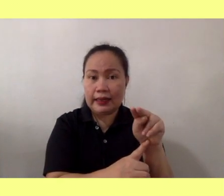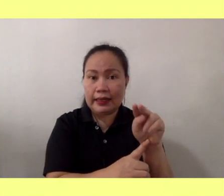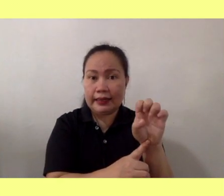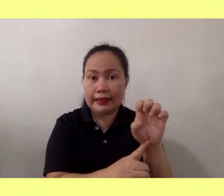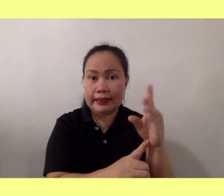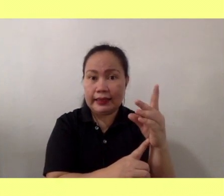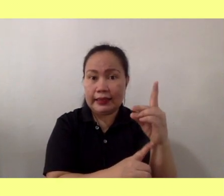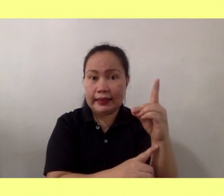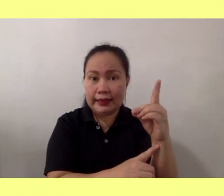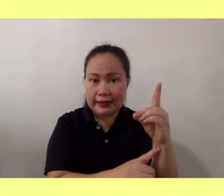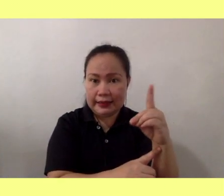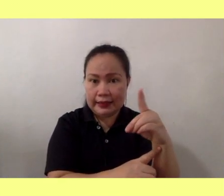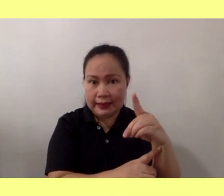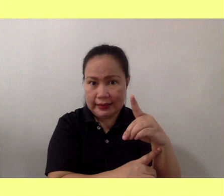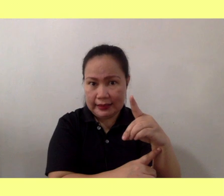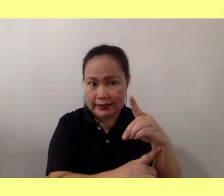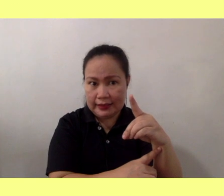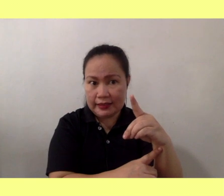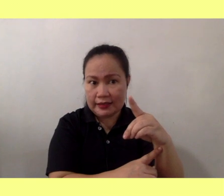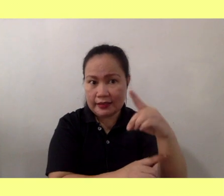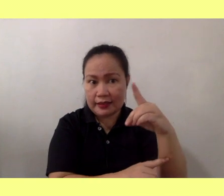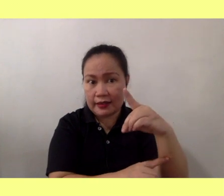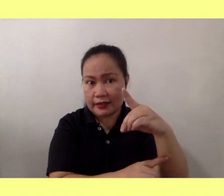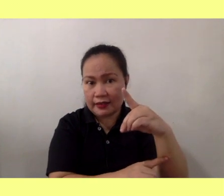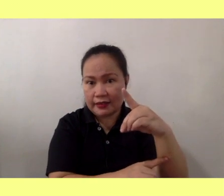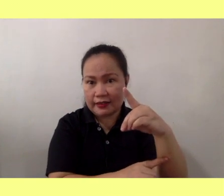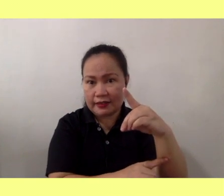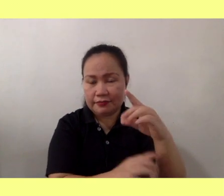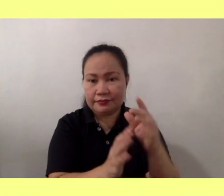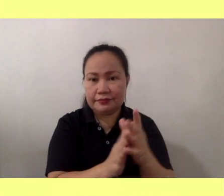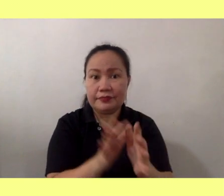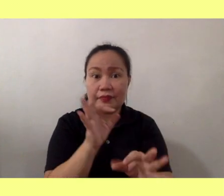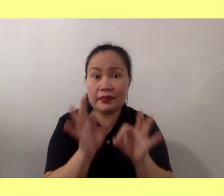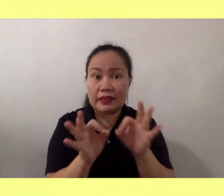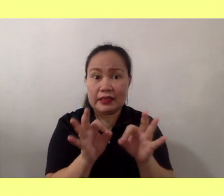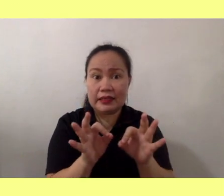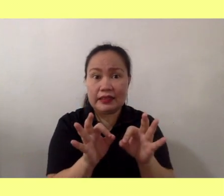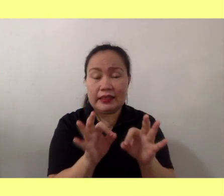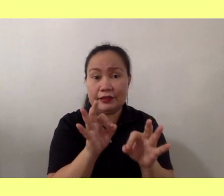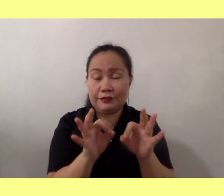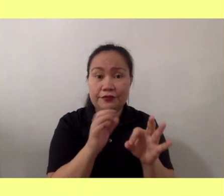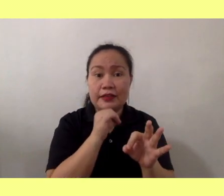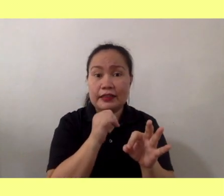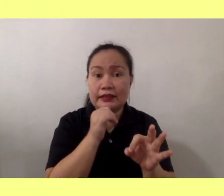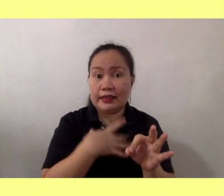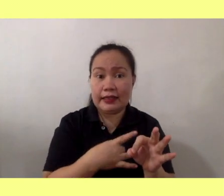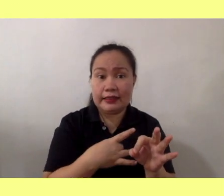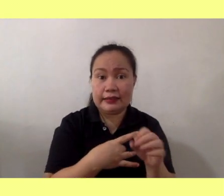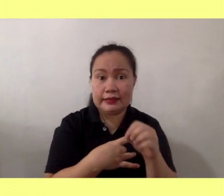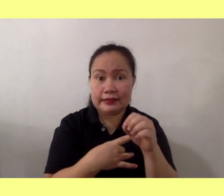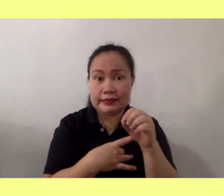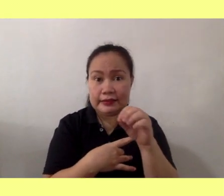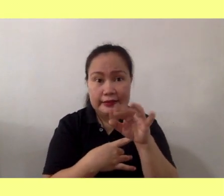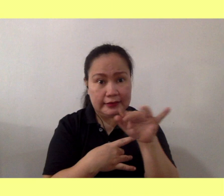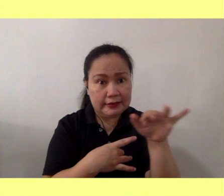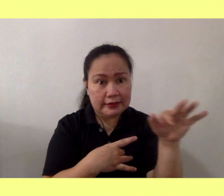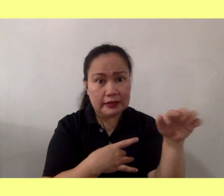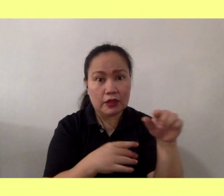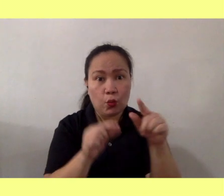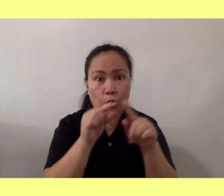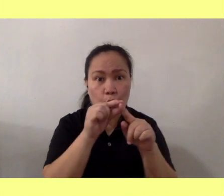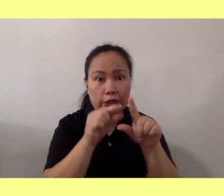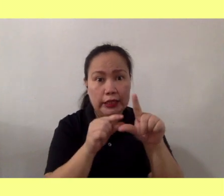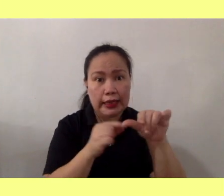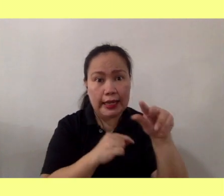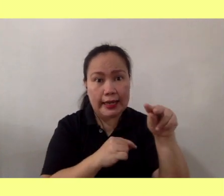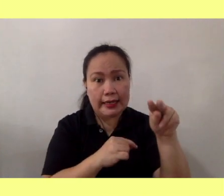line D. Okay? Kasi ayun yung name niya. Or in symbol, if you do not want to write the word line, kung ayaw mo isulat